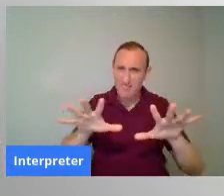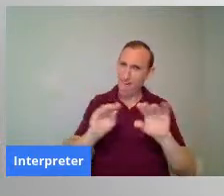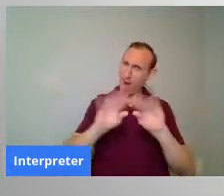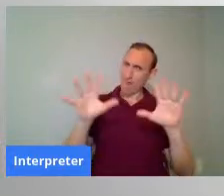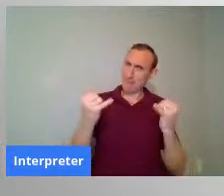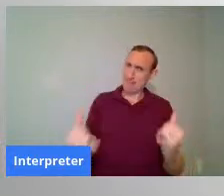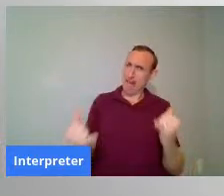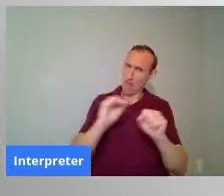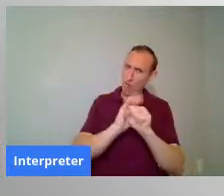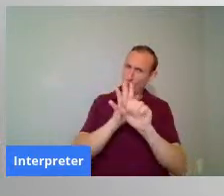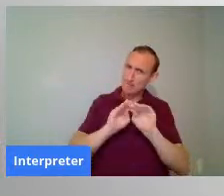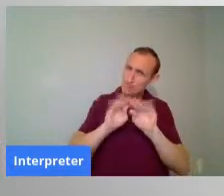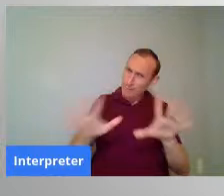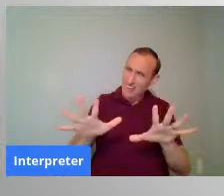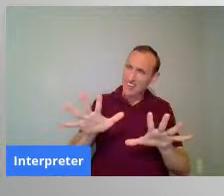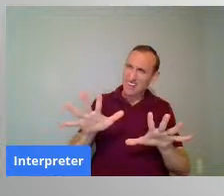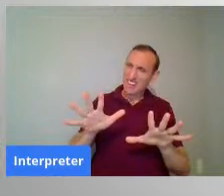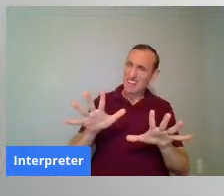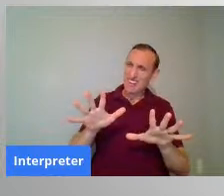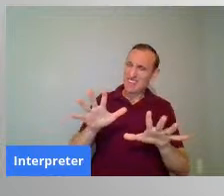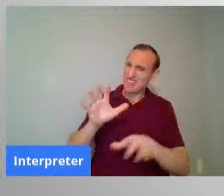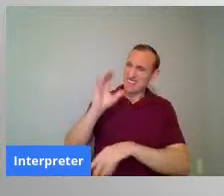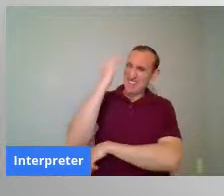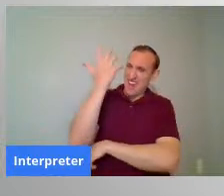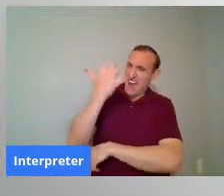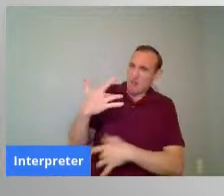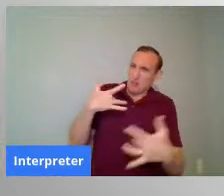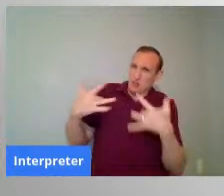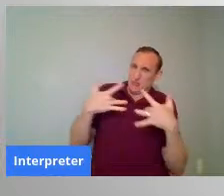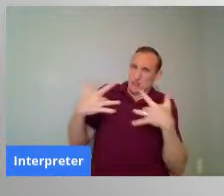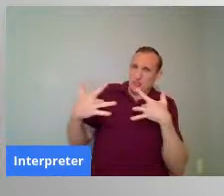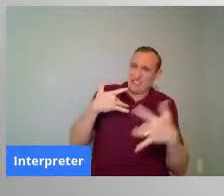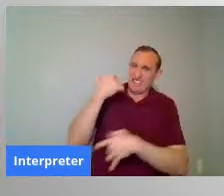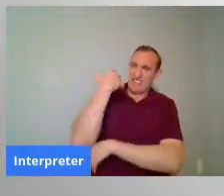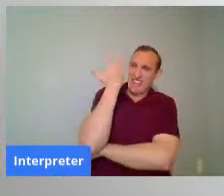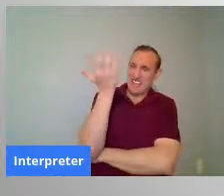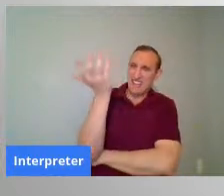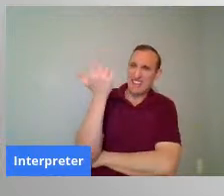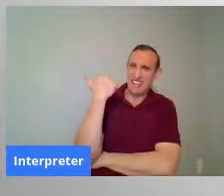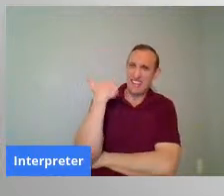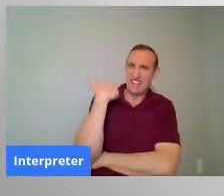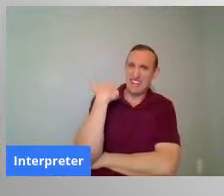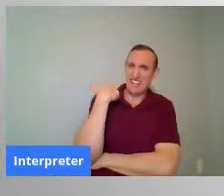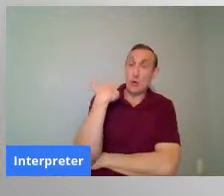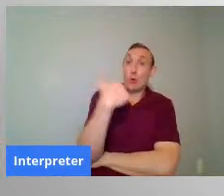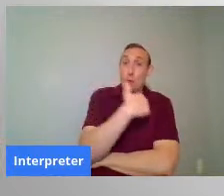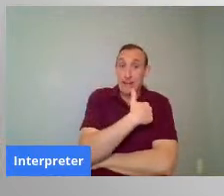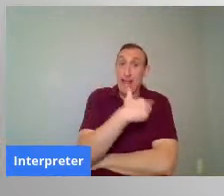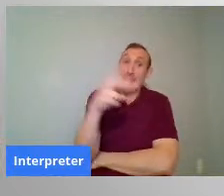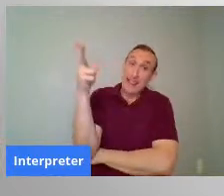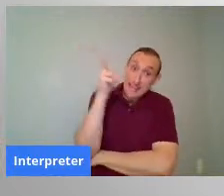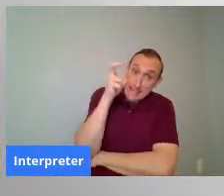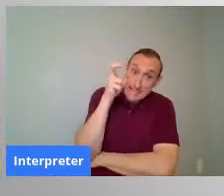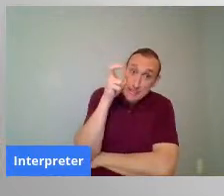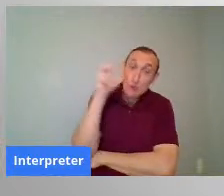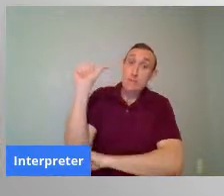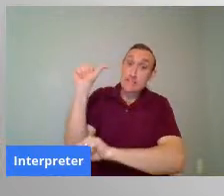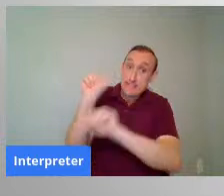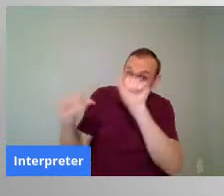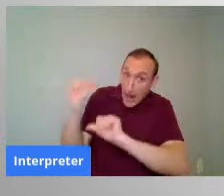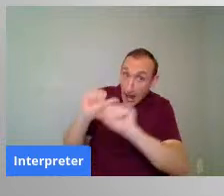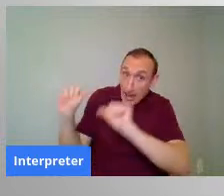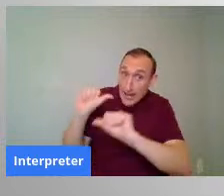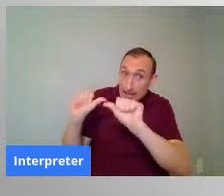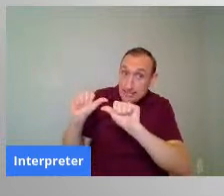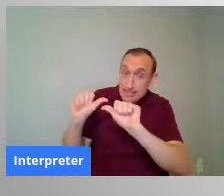that, I don't know how to say this, but it just seems like we are listening to the science on one hand and then